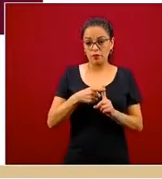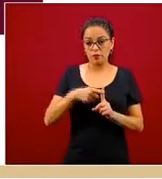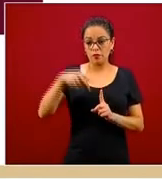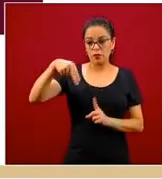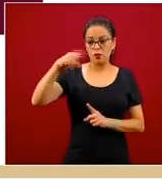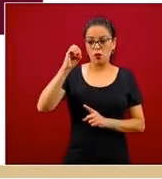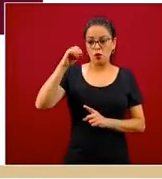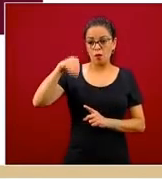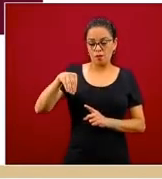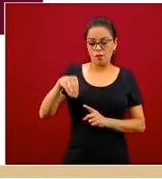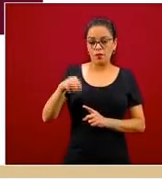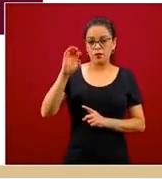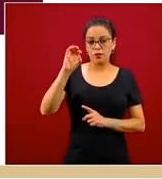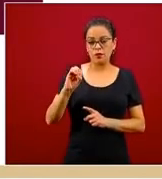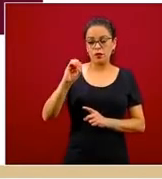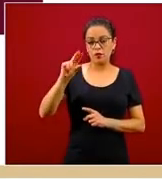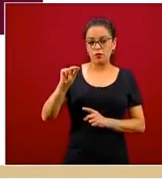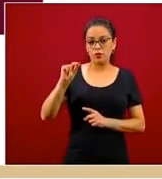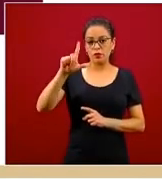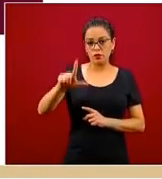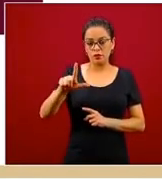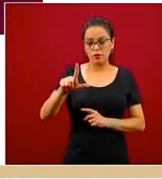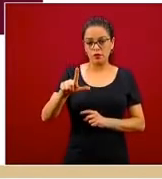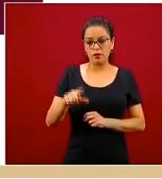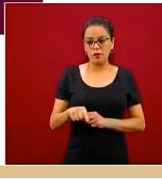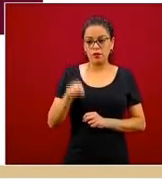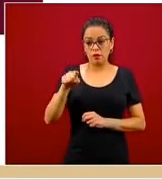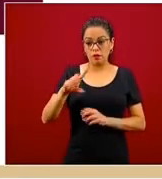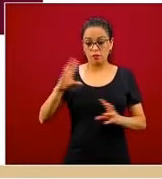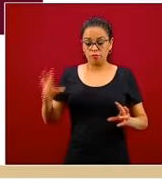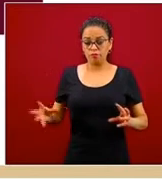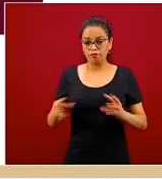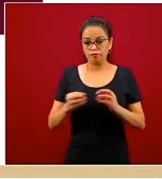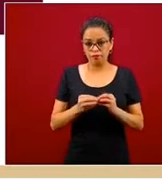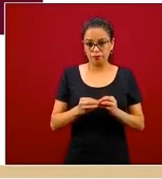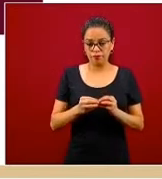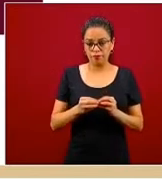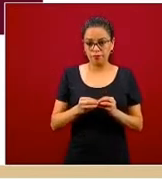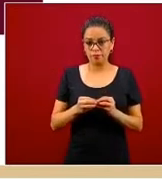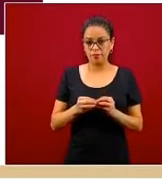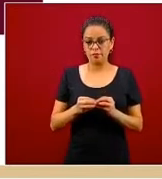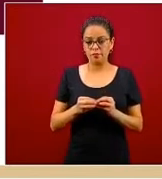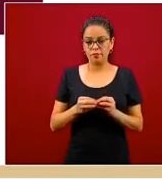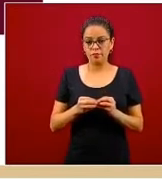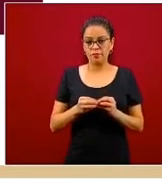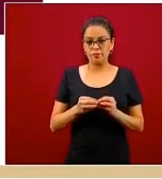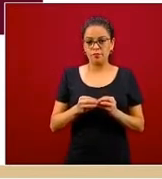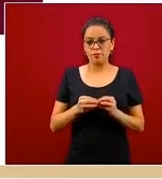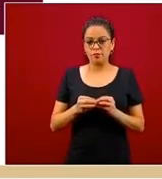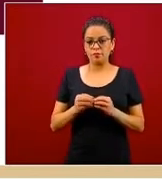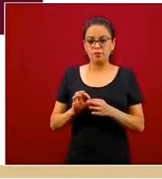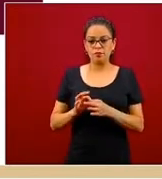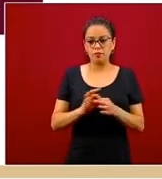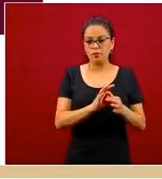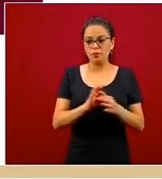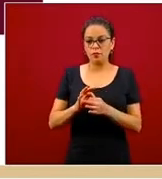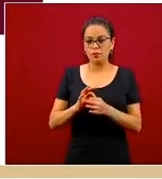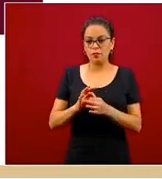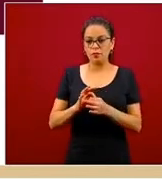to this. We have standard 087, and then we also have